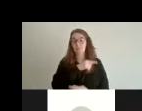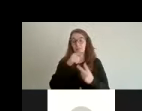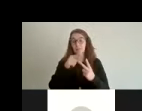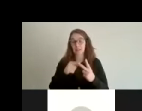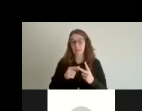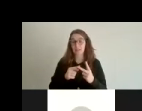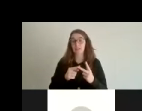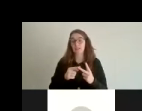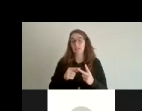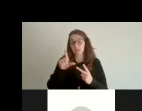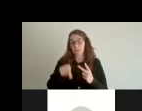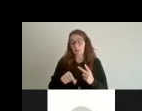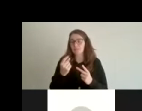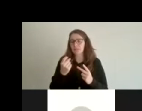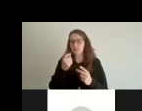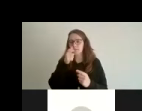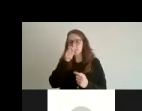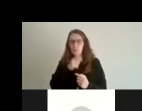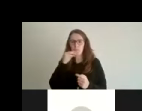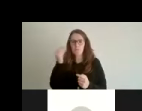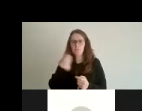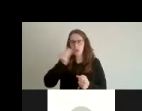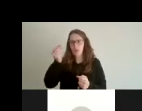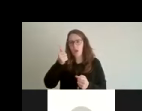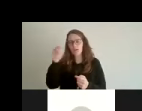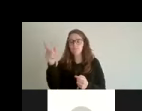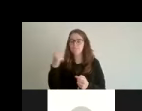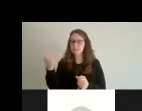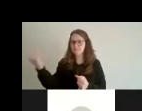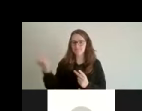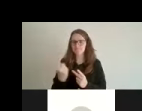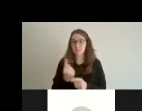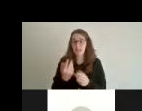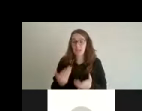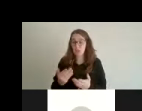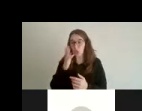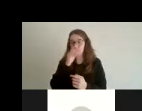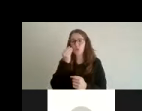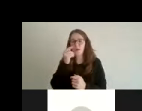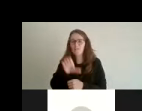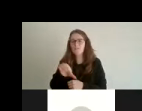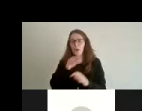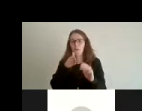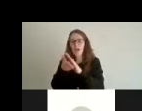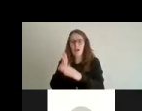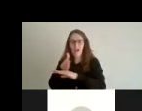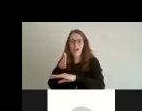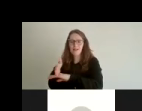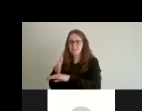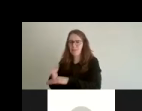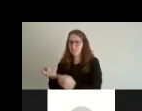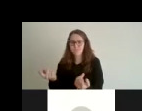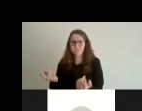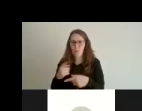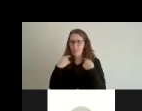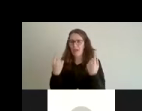greatest talents? We know, everybody knows, that our metrics doesn't work. And there is a tremendous lot of work to try to change that.